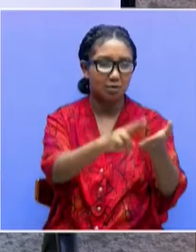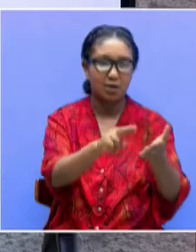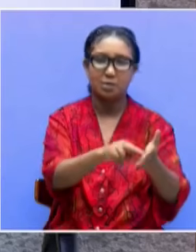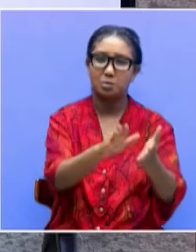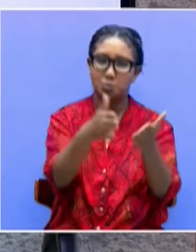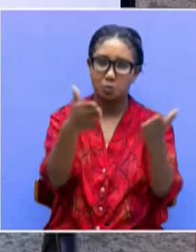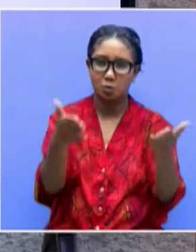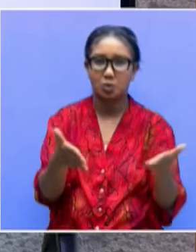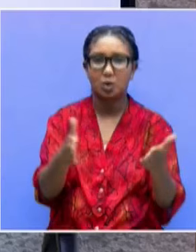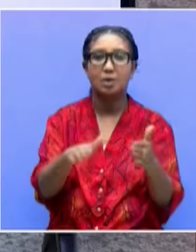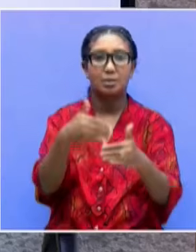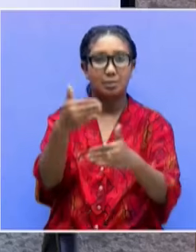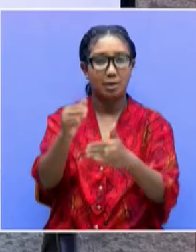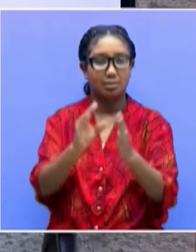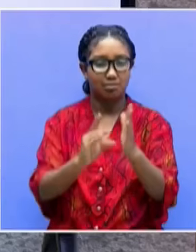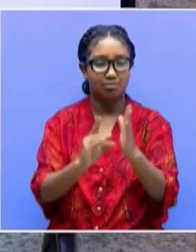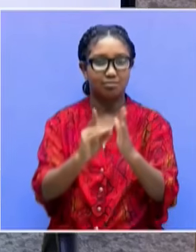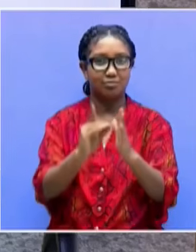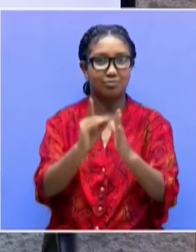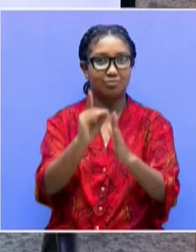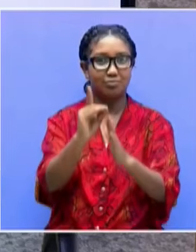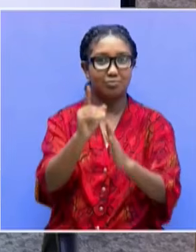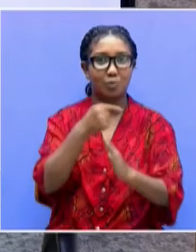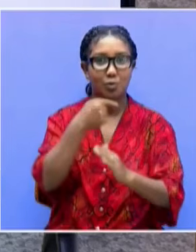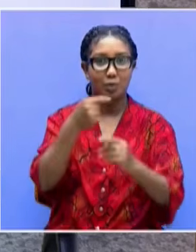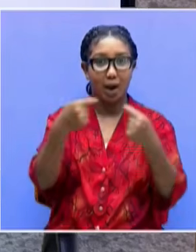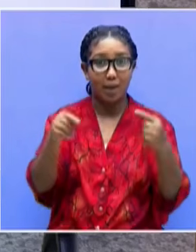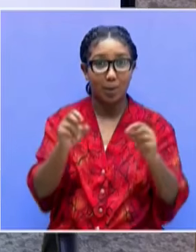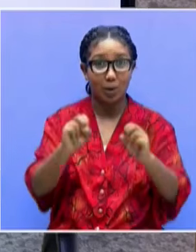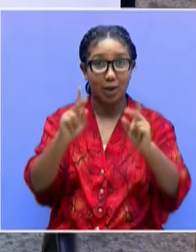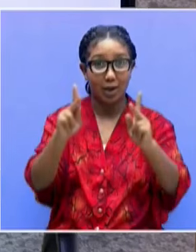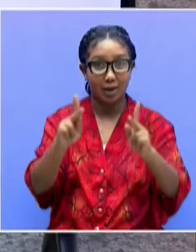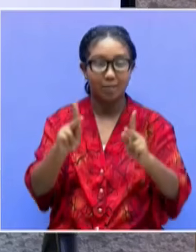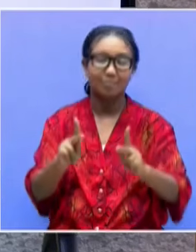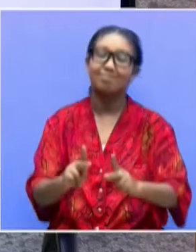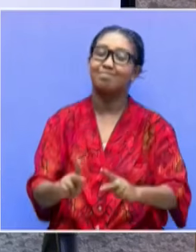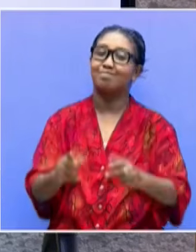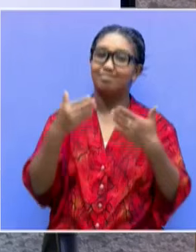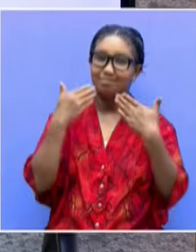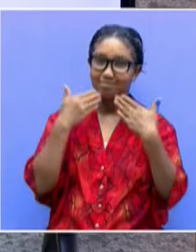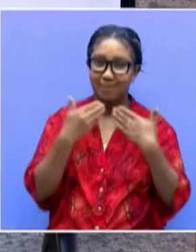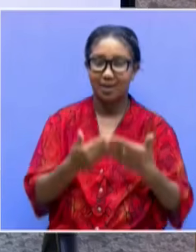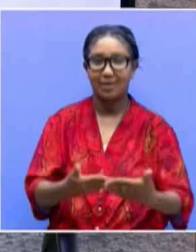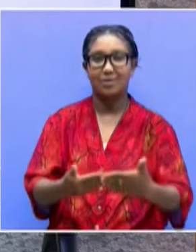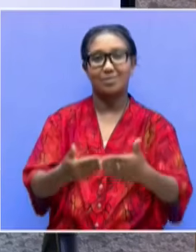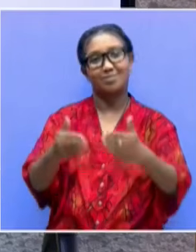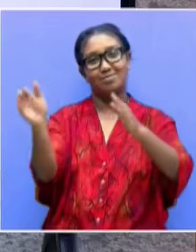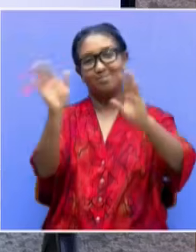books, and then develop your grammar. Okay? That's all what I have for today.